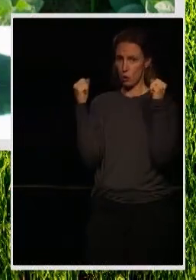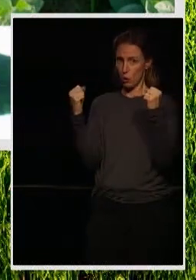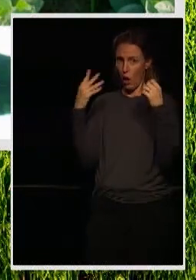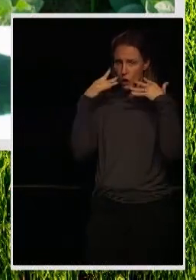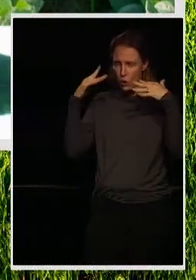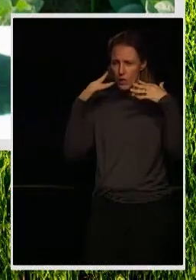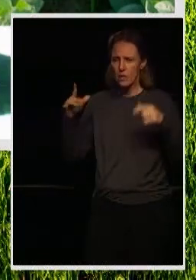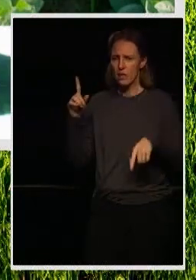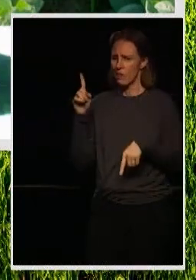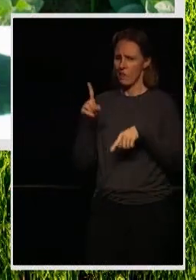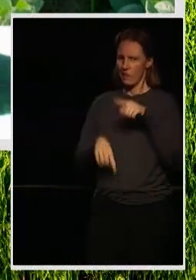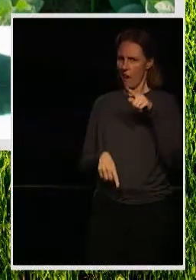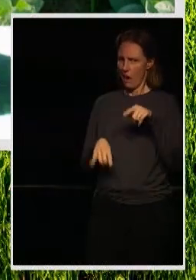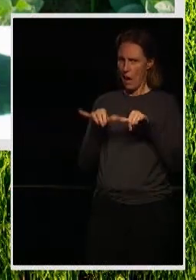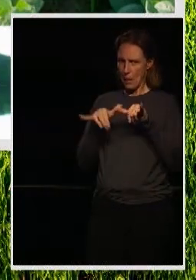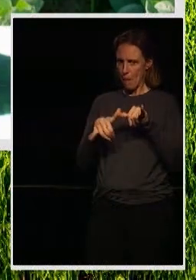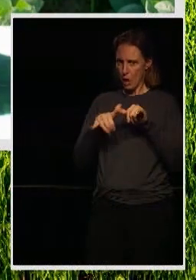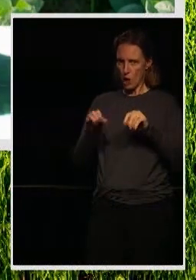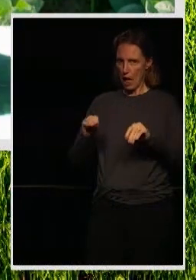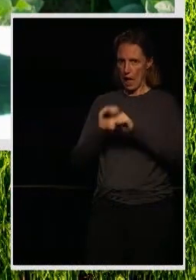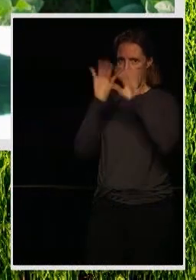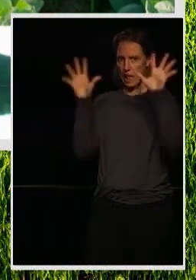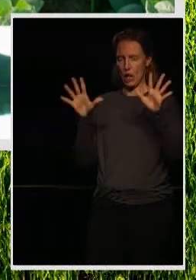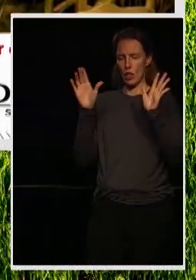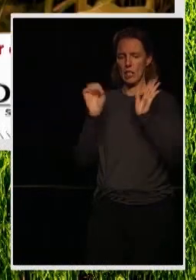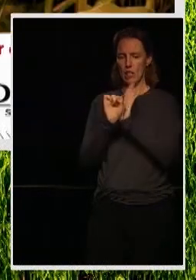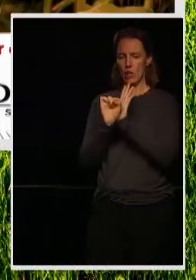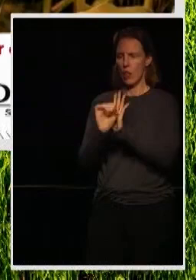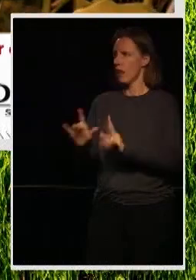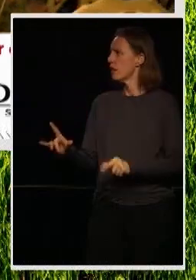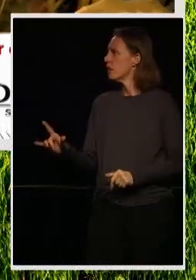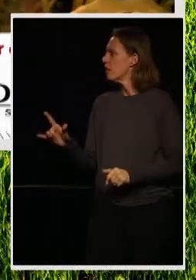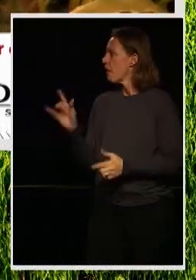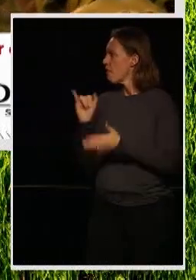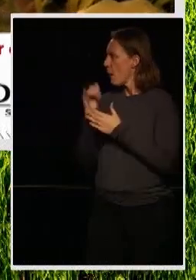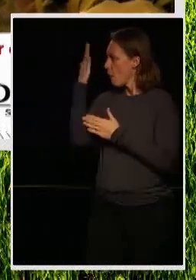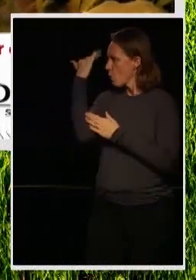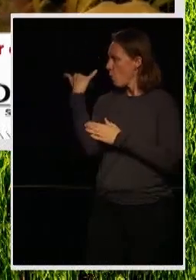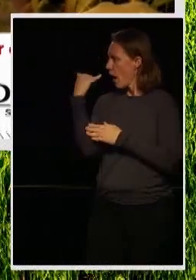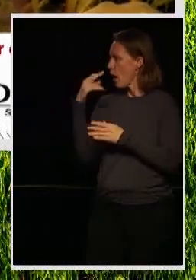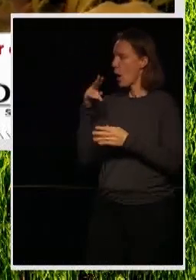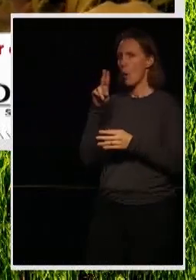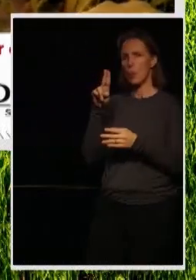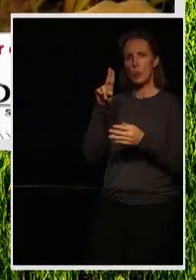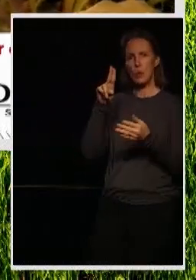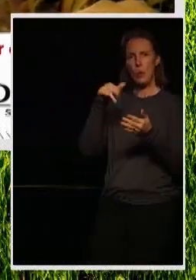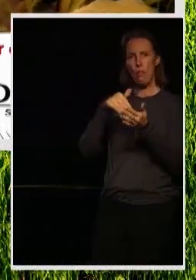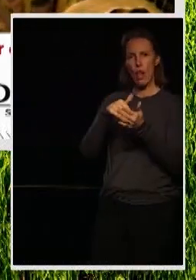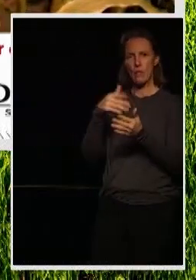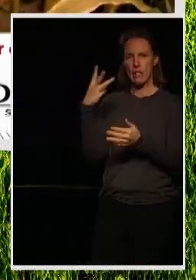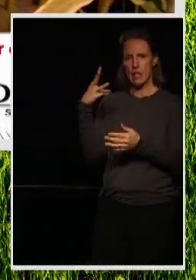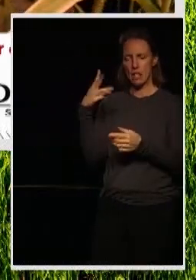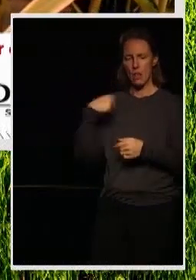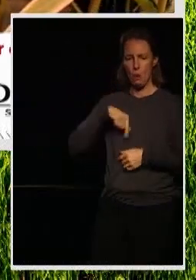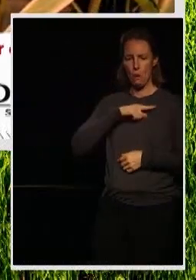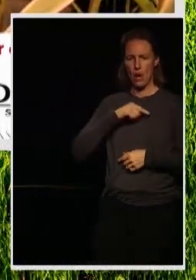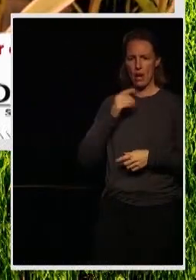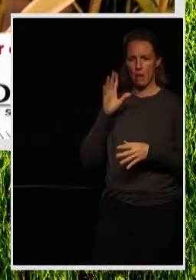noises, you cannot measure the clear signal. That was why, in 2016, we